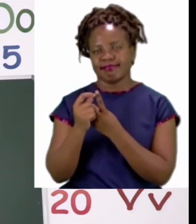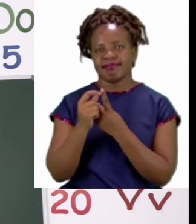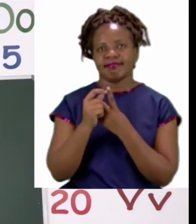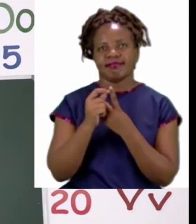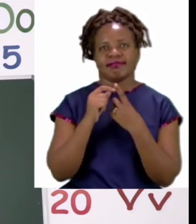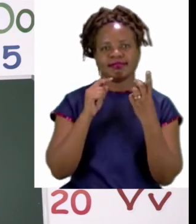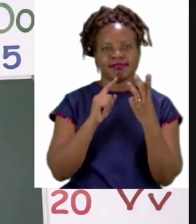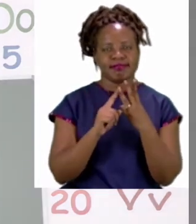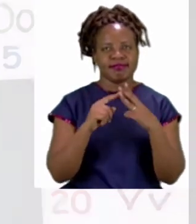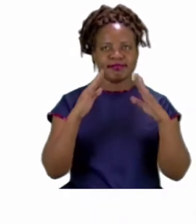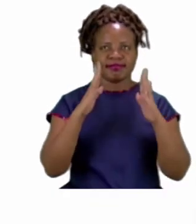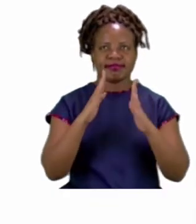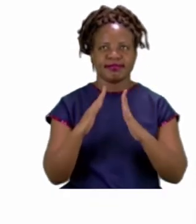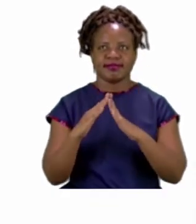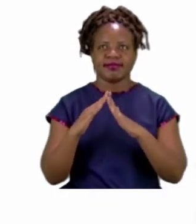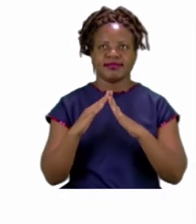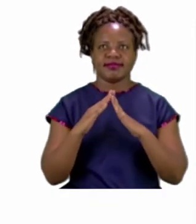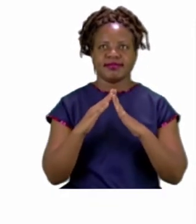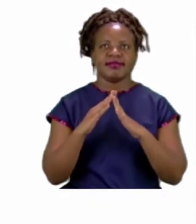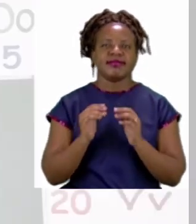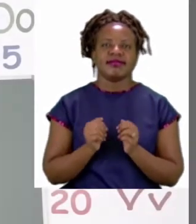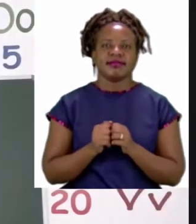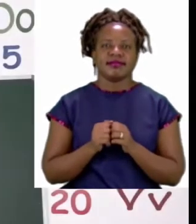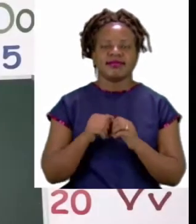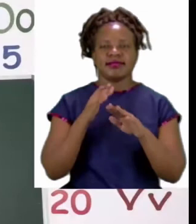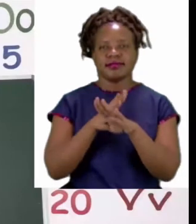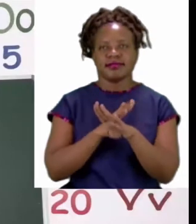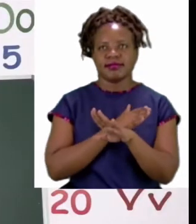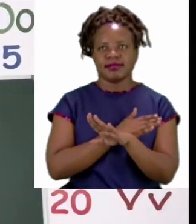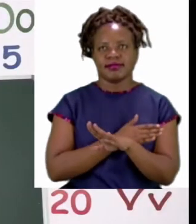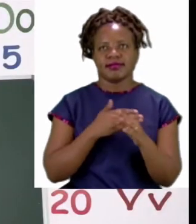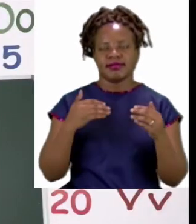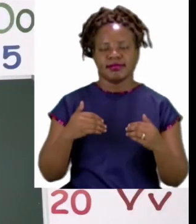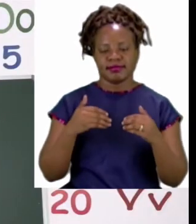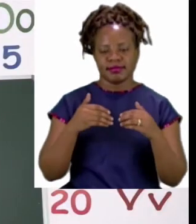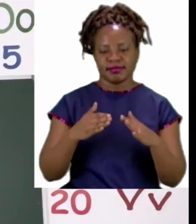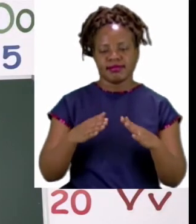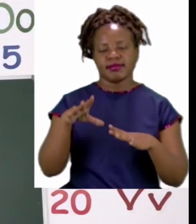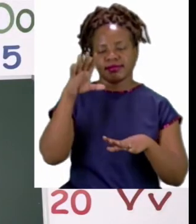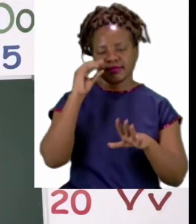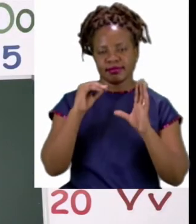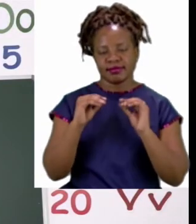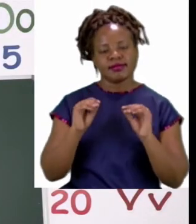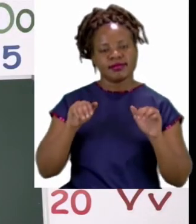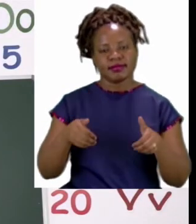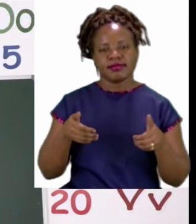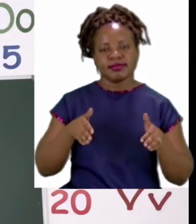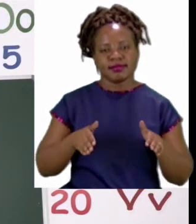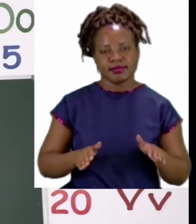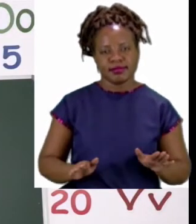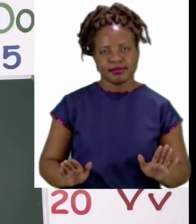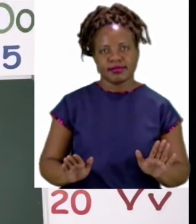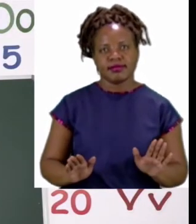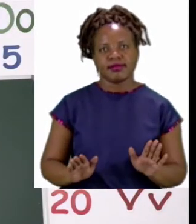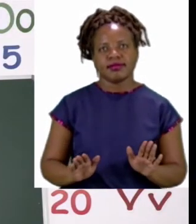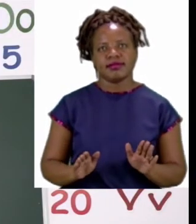and houses. And before we get into any lessons, my dear boys and girls, we must